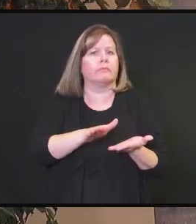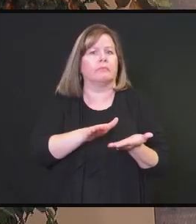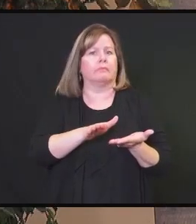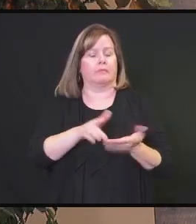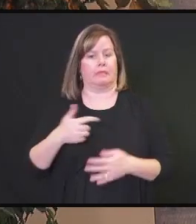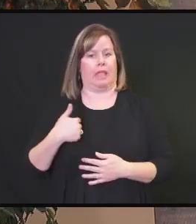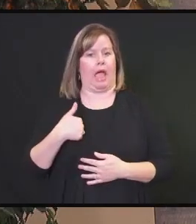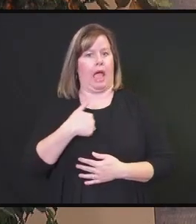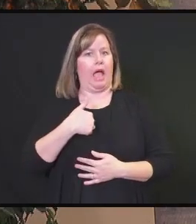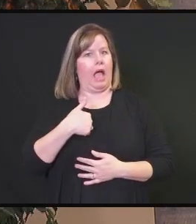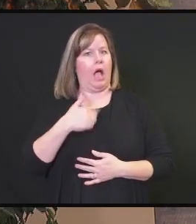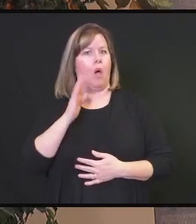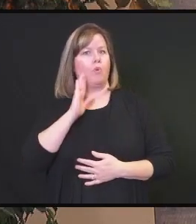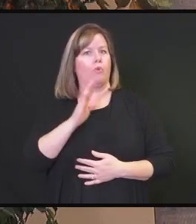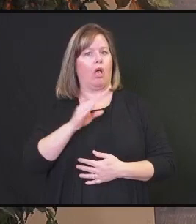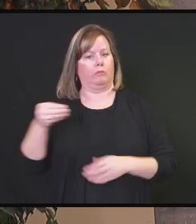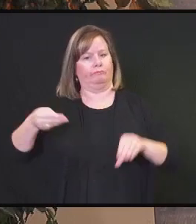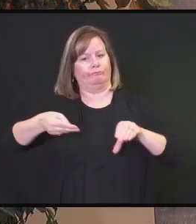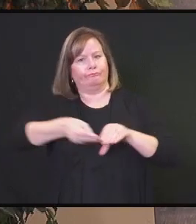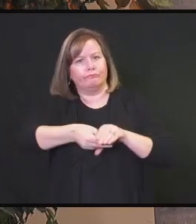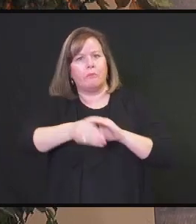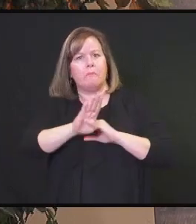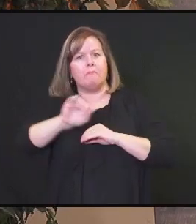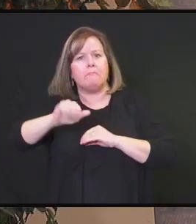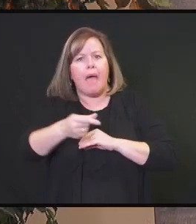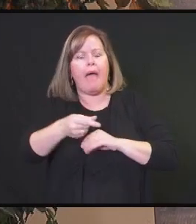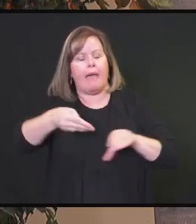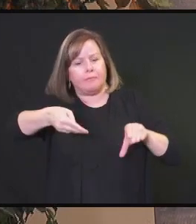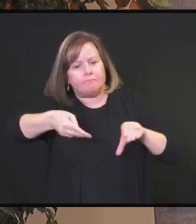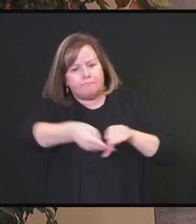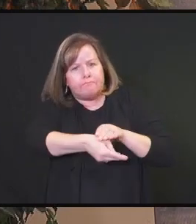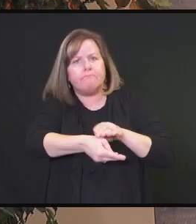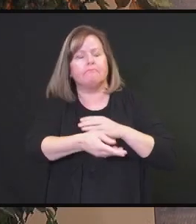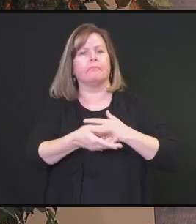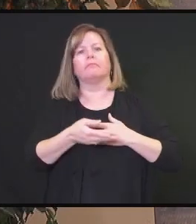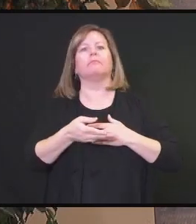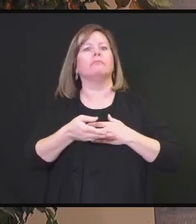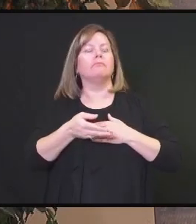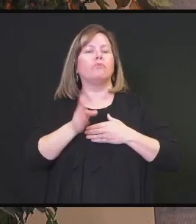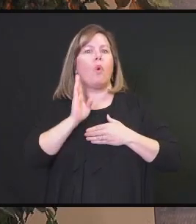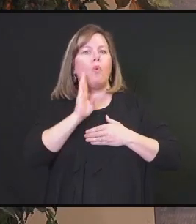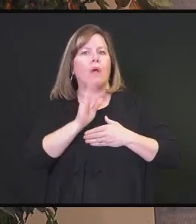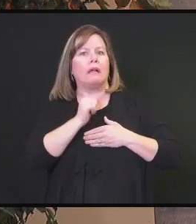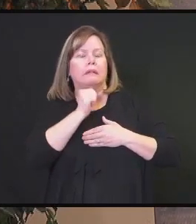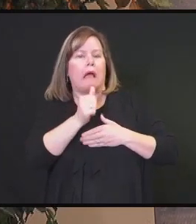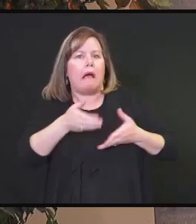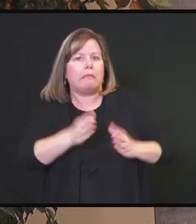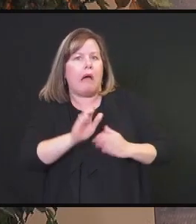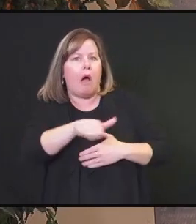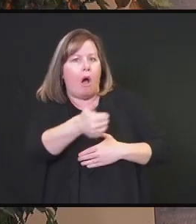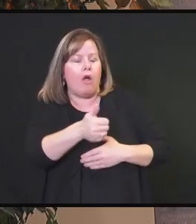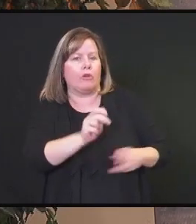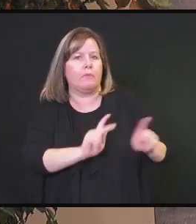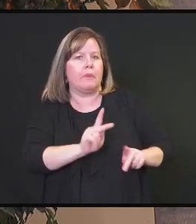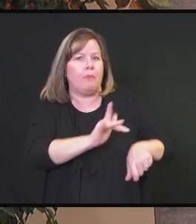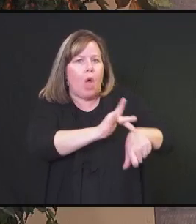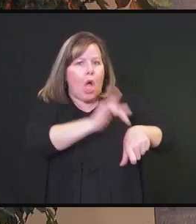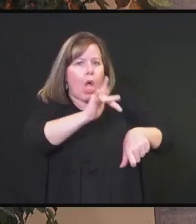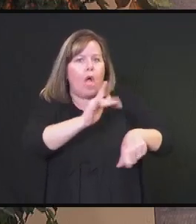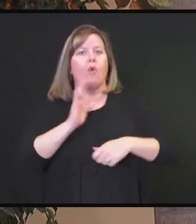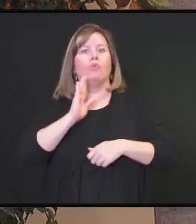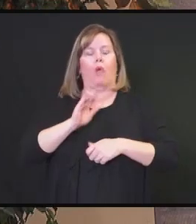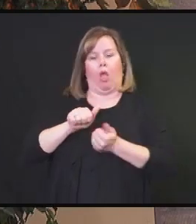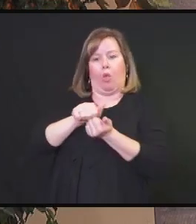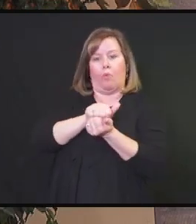I put it in a plastic bag or some other place where others aren't going to get their hands on it. And then I'm going to wash my hands, or I'm going to, at the